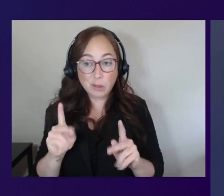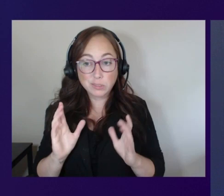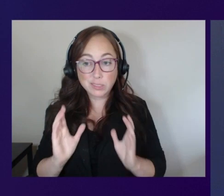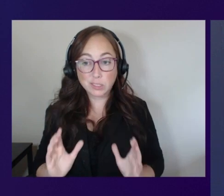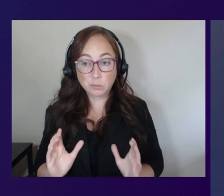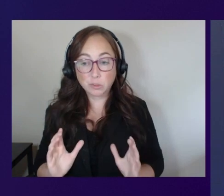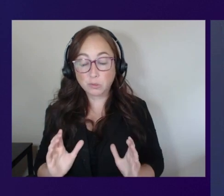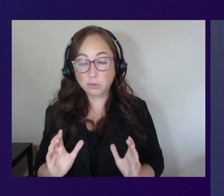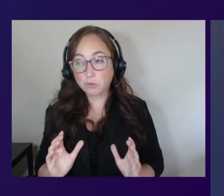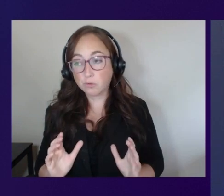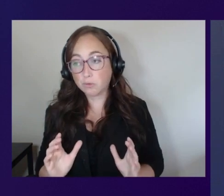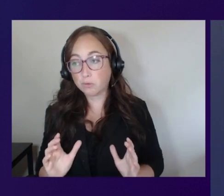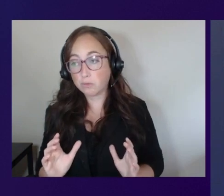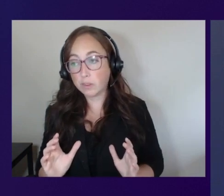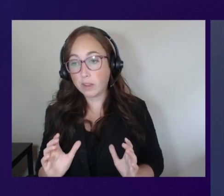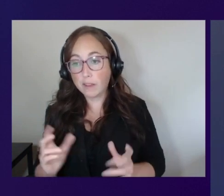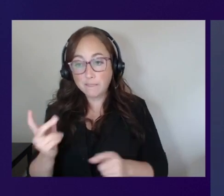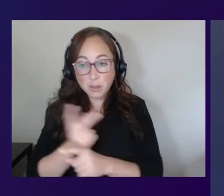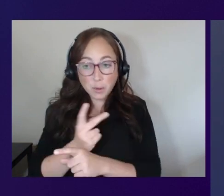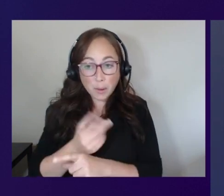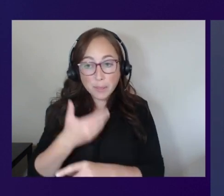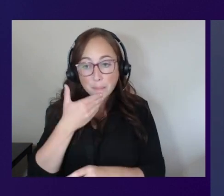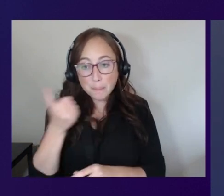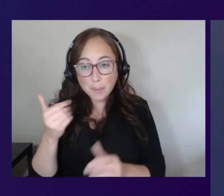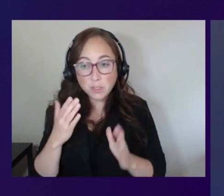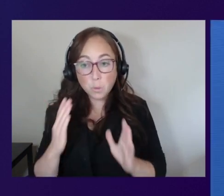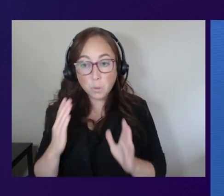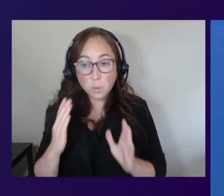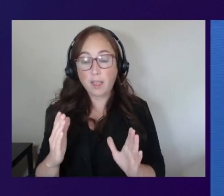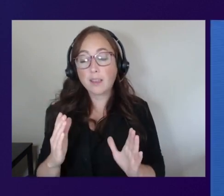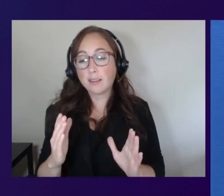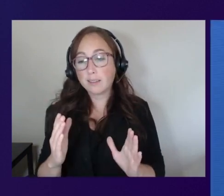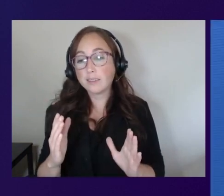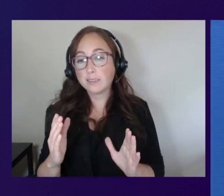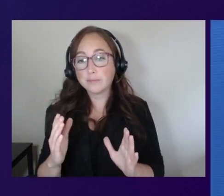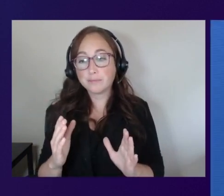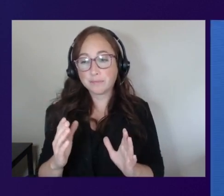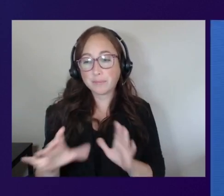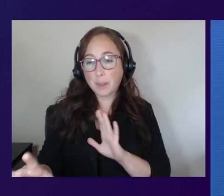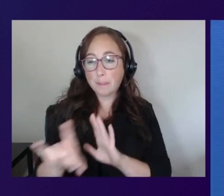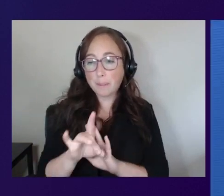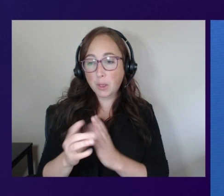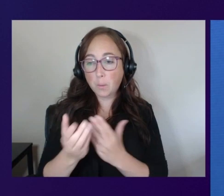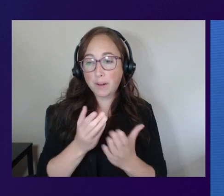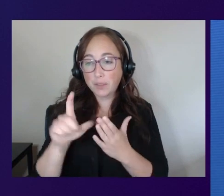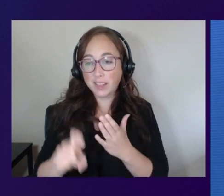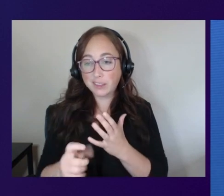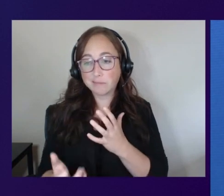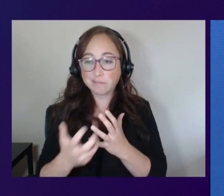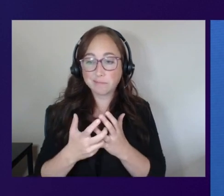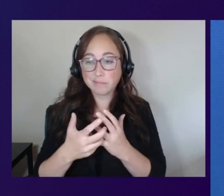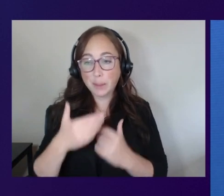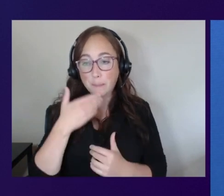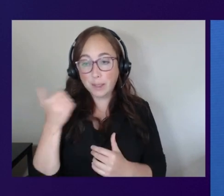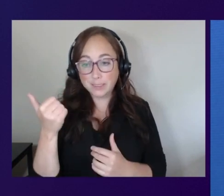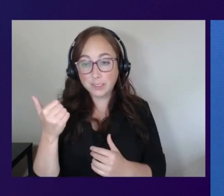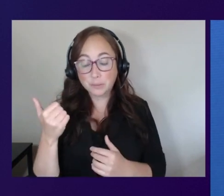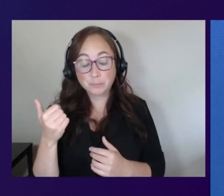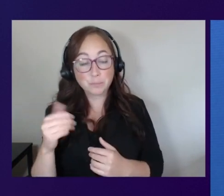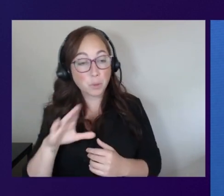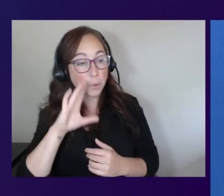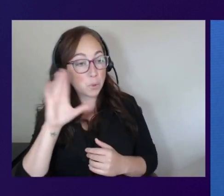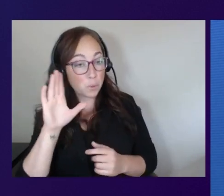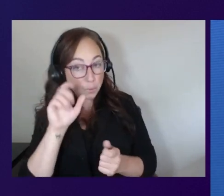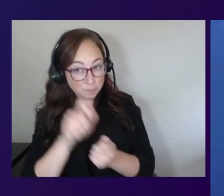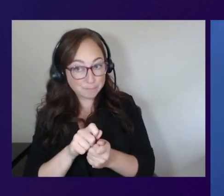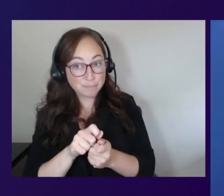to figure out the best way to do it for exactly what they need. Yes, definitely. And, all the choices we're offering